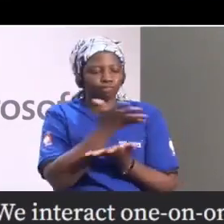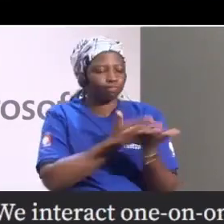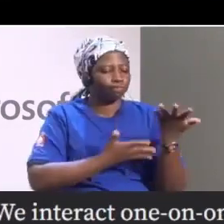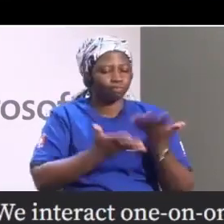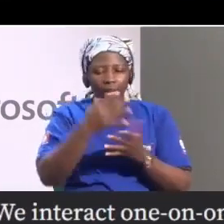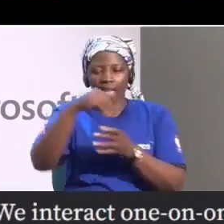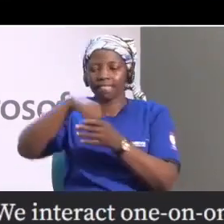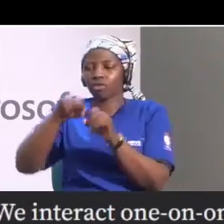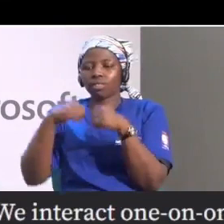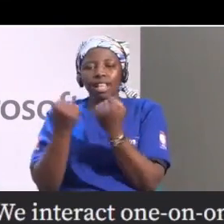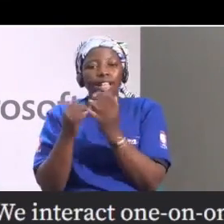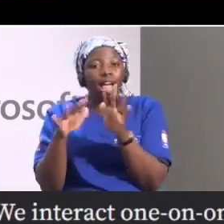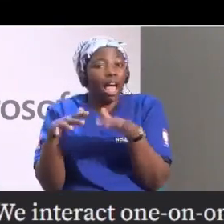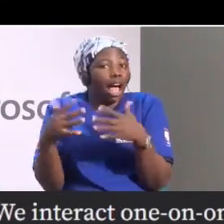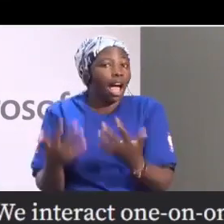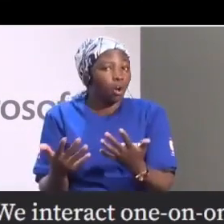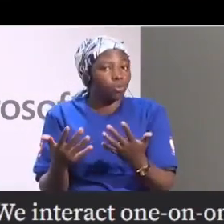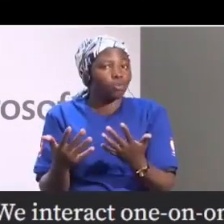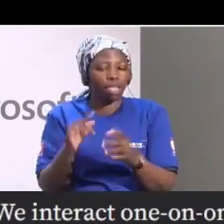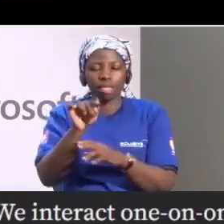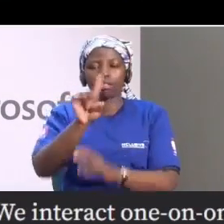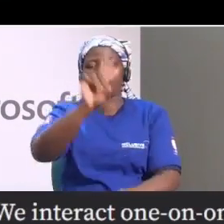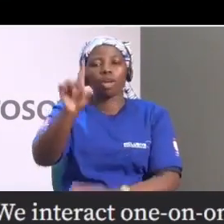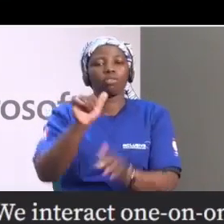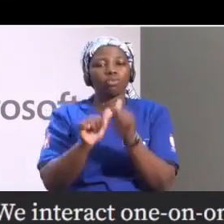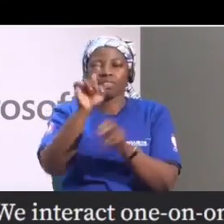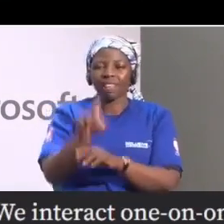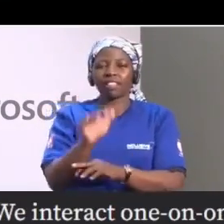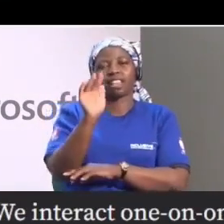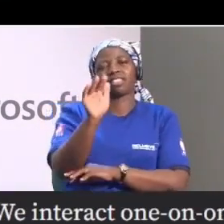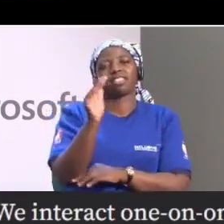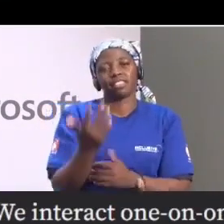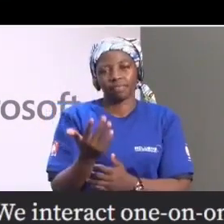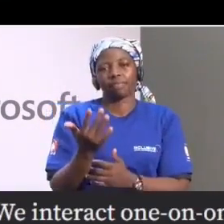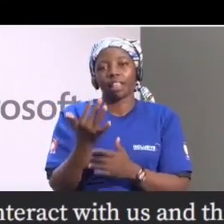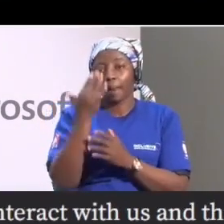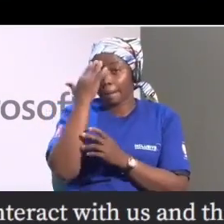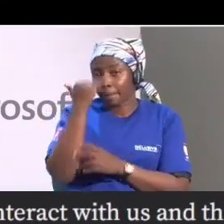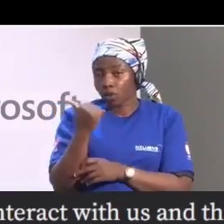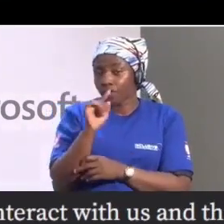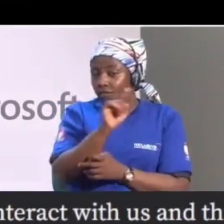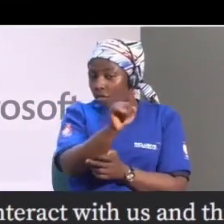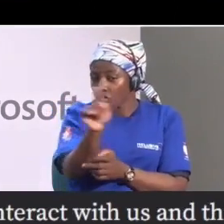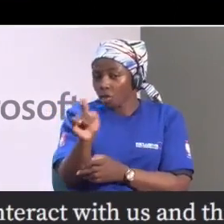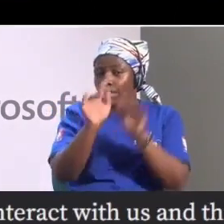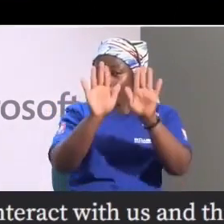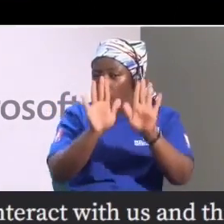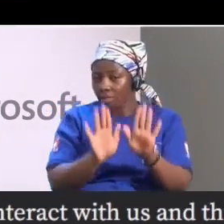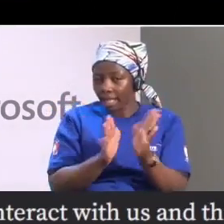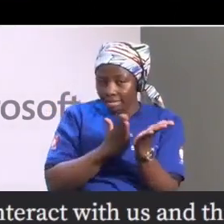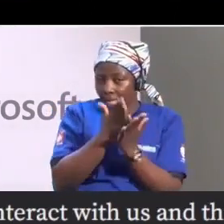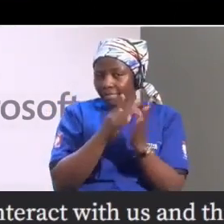in the society? So that is the question which we must ask. And because of those fundamental